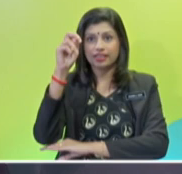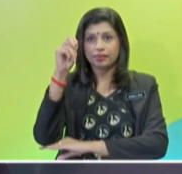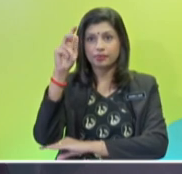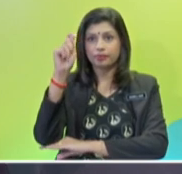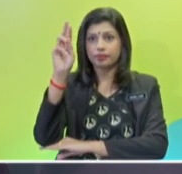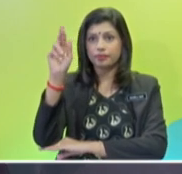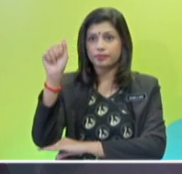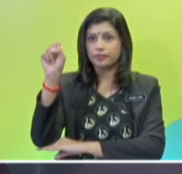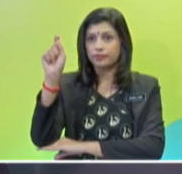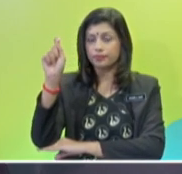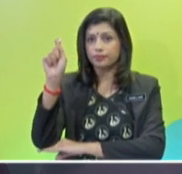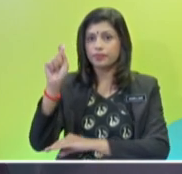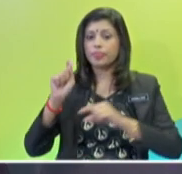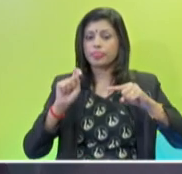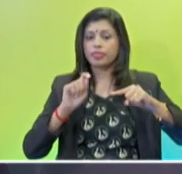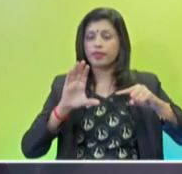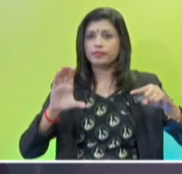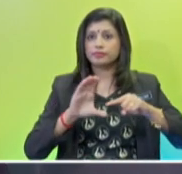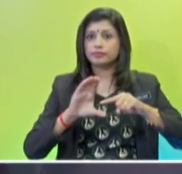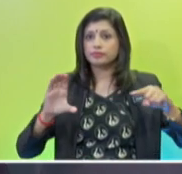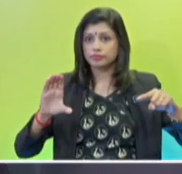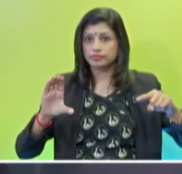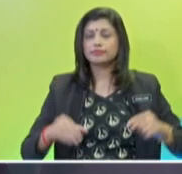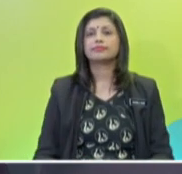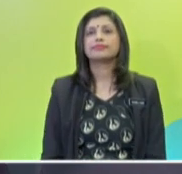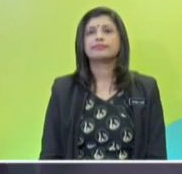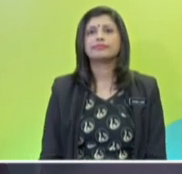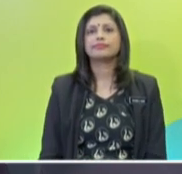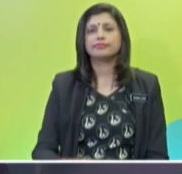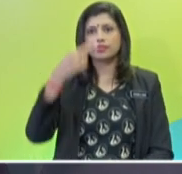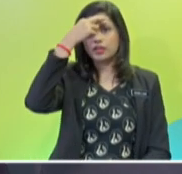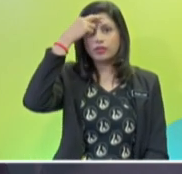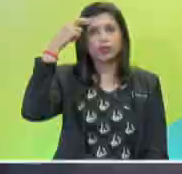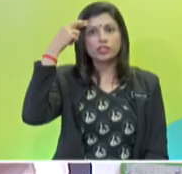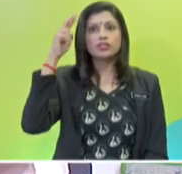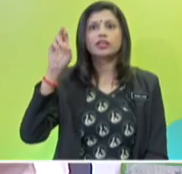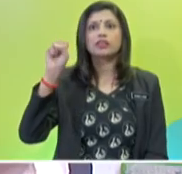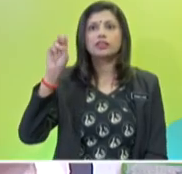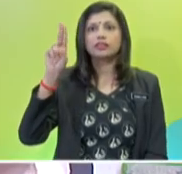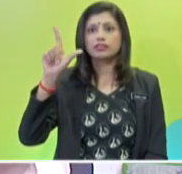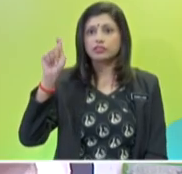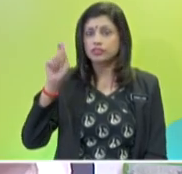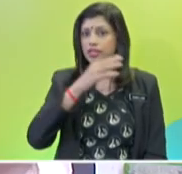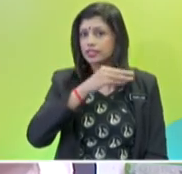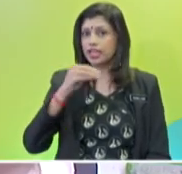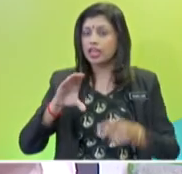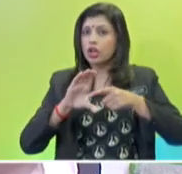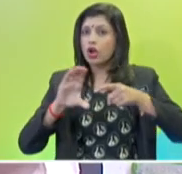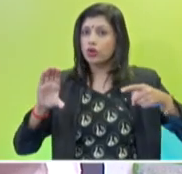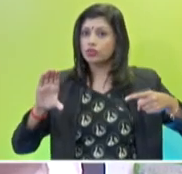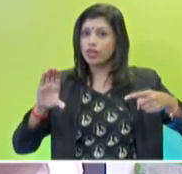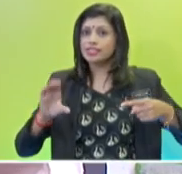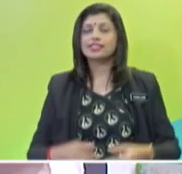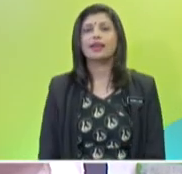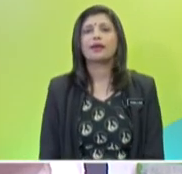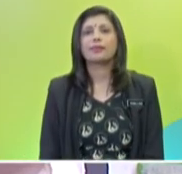today's lesson? Okay, for our next topic is reason, result and contrast. Okay. Now, for this topic, I'm going to